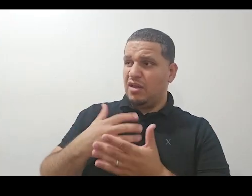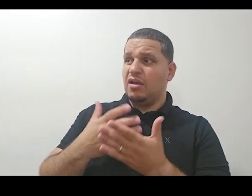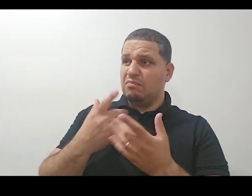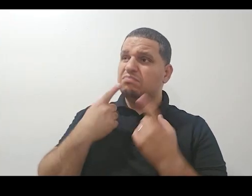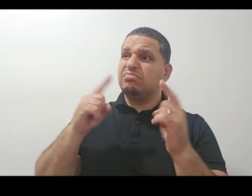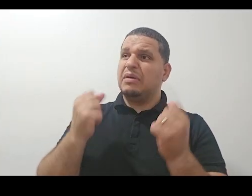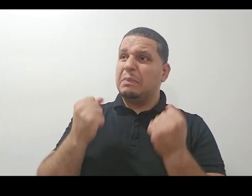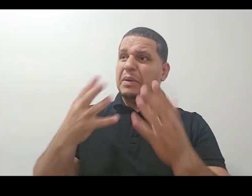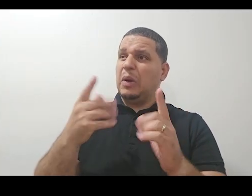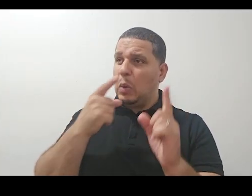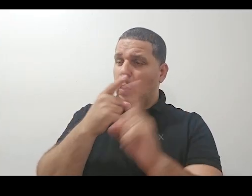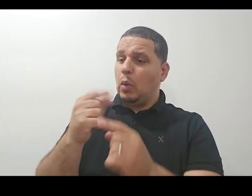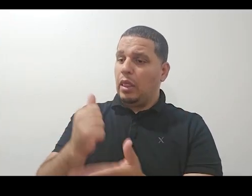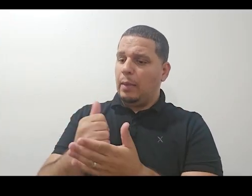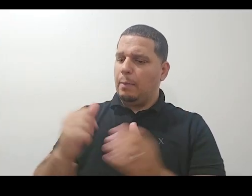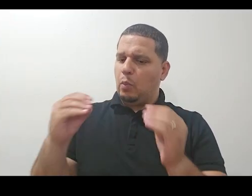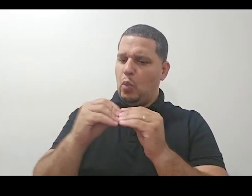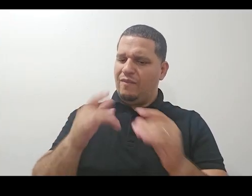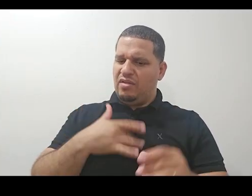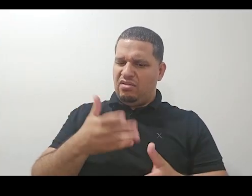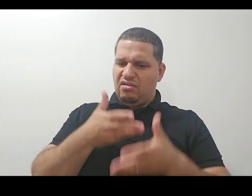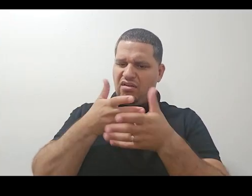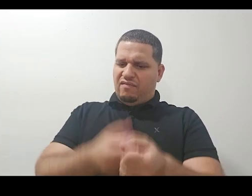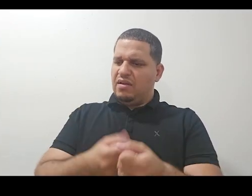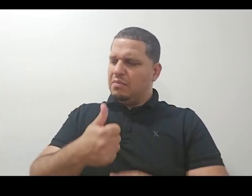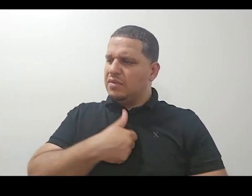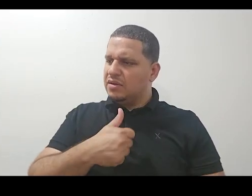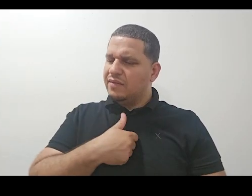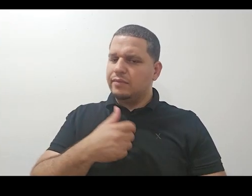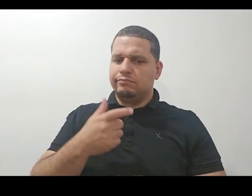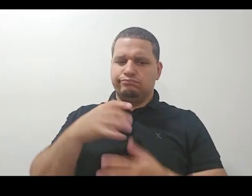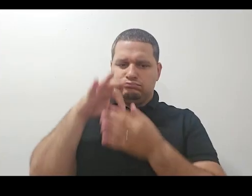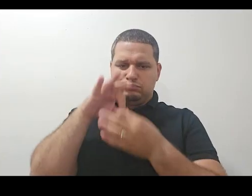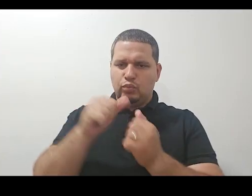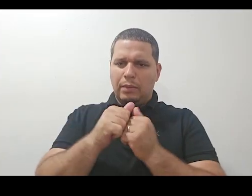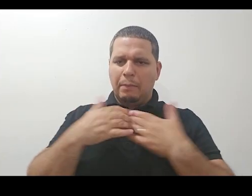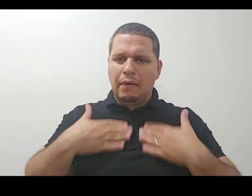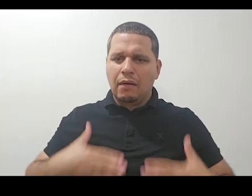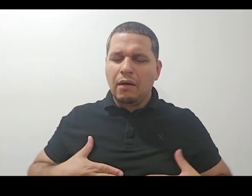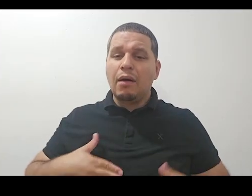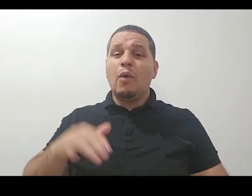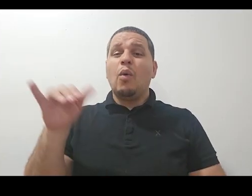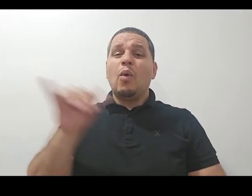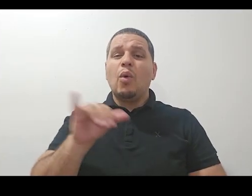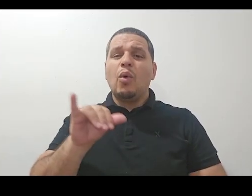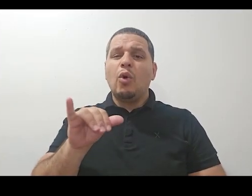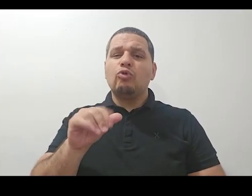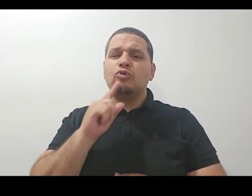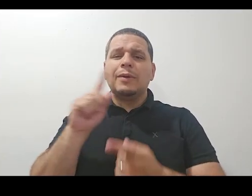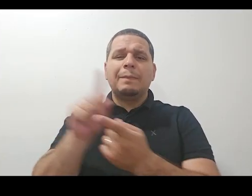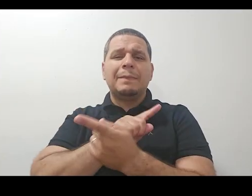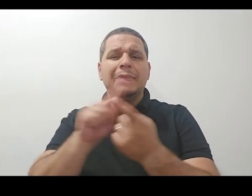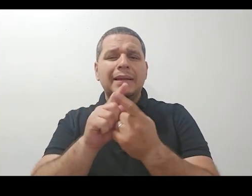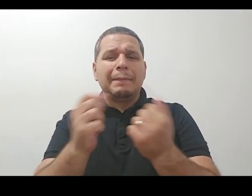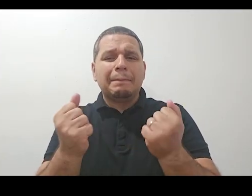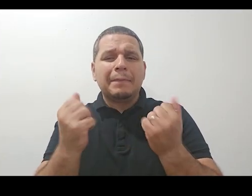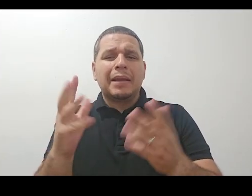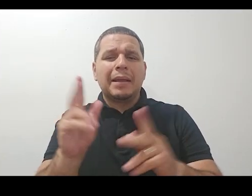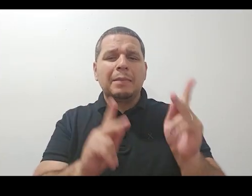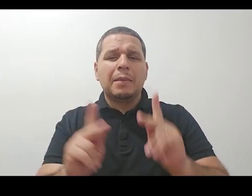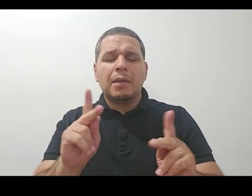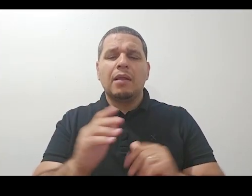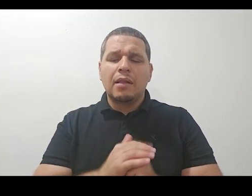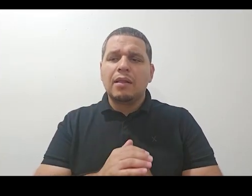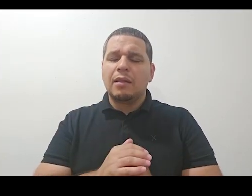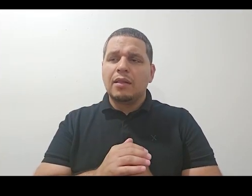It helped me be more confident in myself, be one with my body, and also just meeting a lot of people and stuff